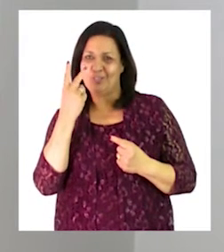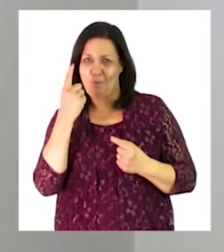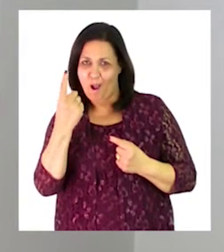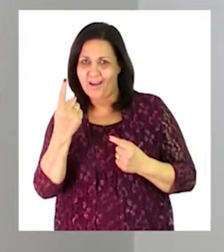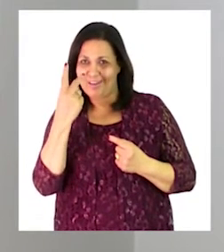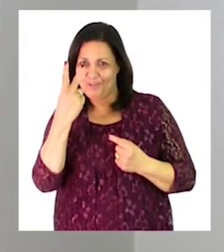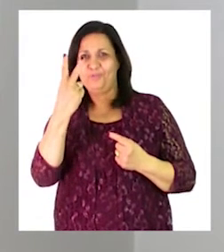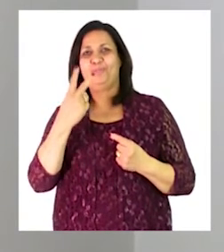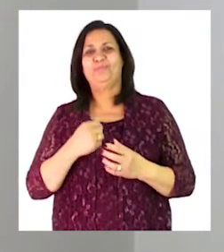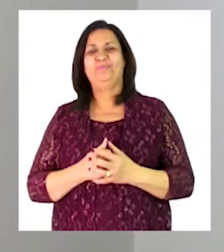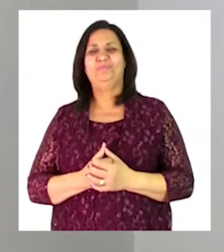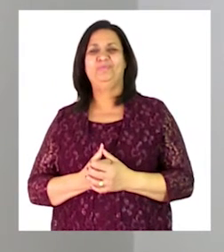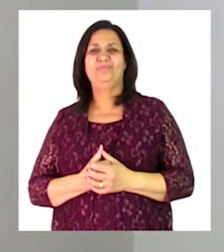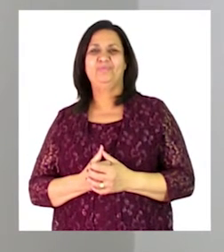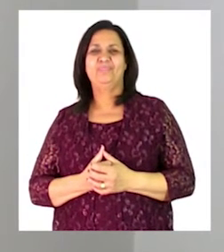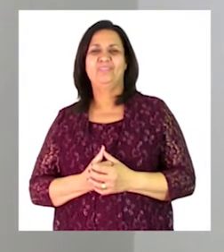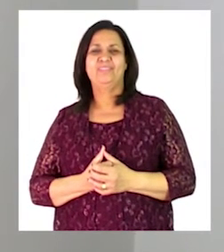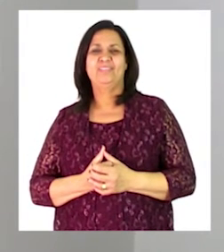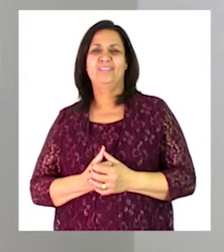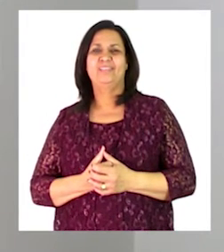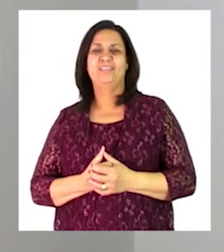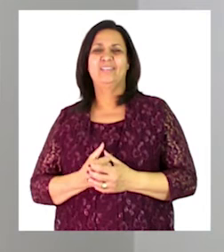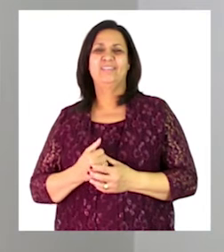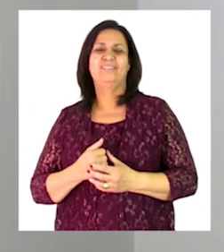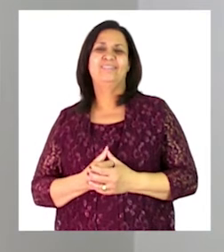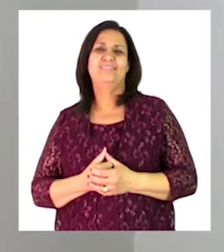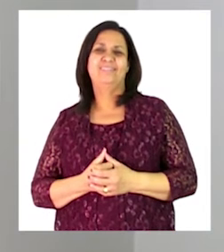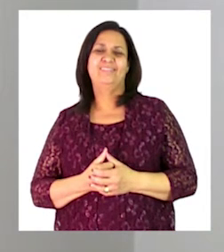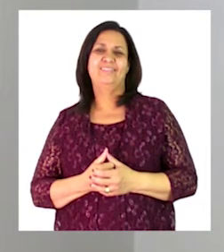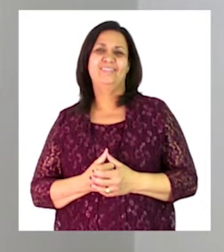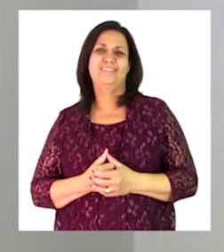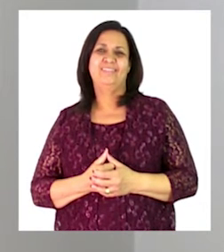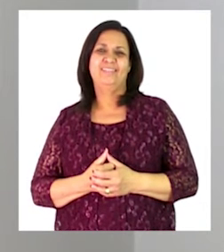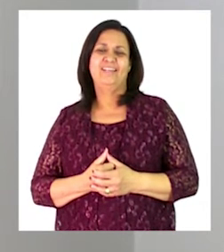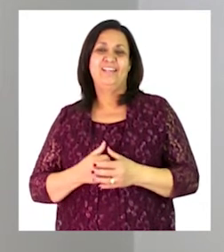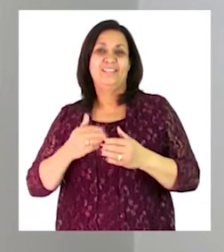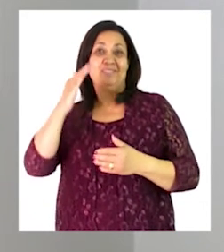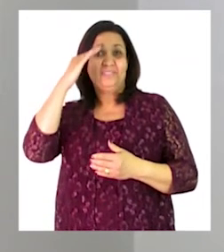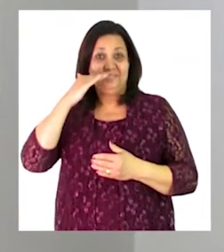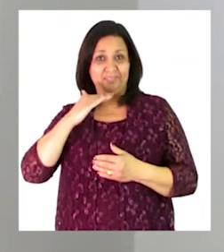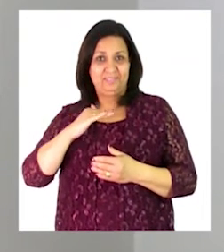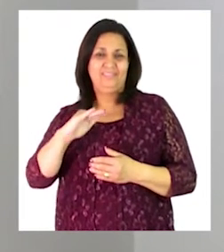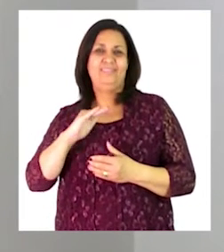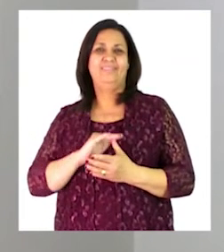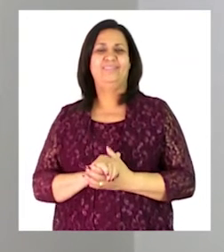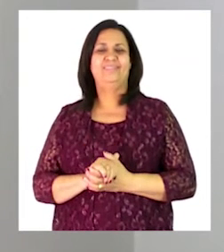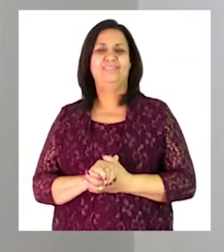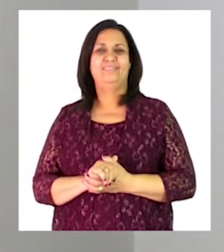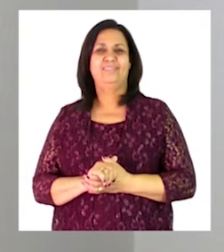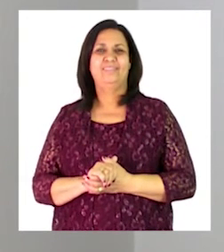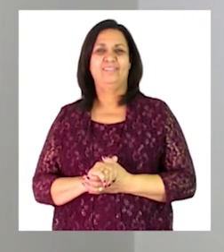1, 2. So 2 is our answer. Let's move on to the next